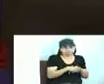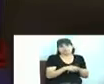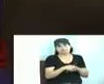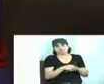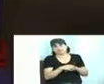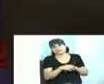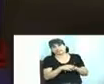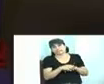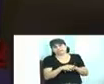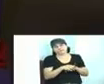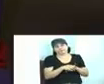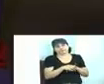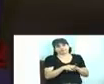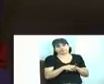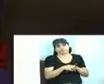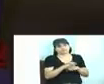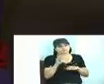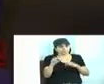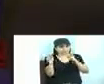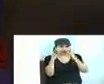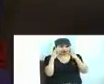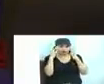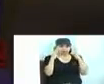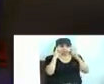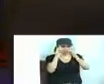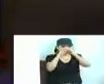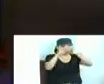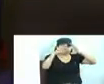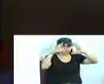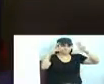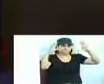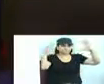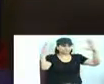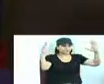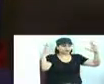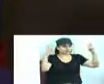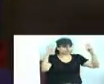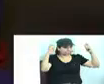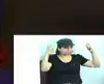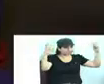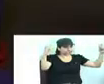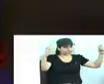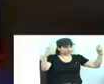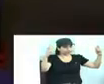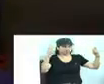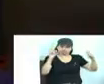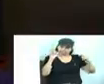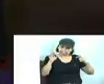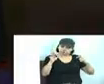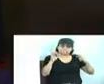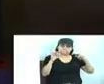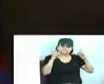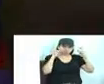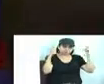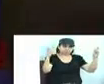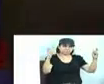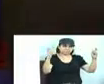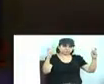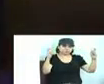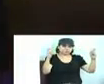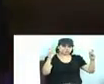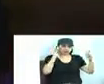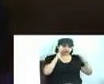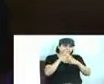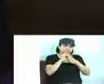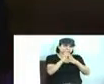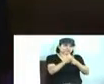so big, and if it is so big, it will lead you forward. I have no idea what his spirituality is. I have no idea